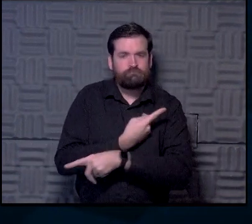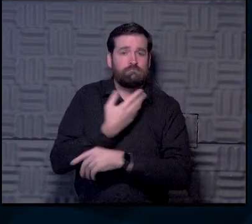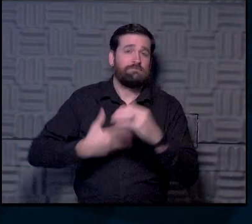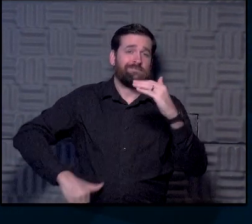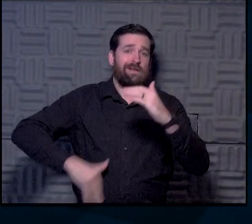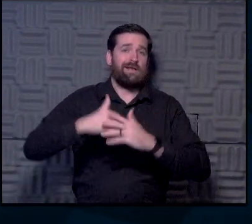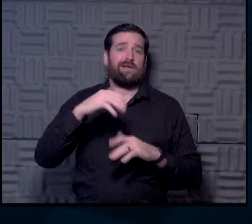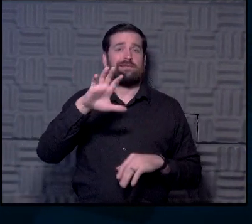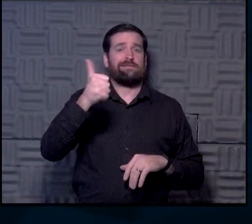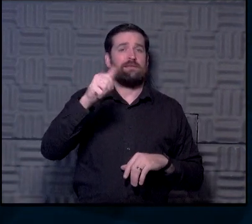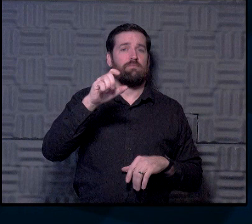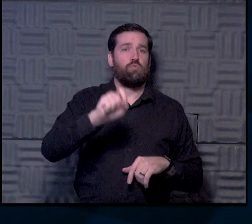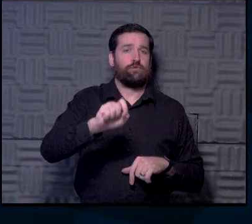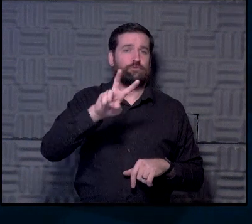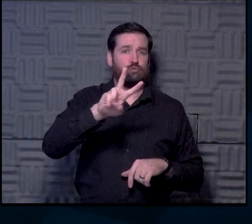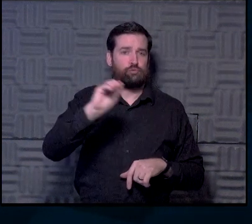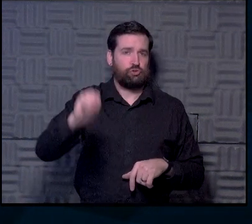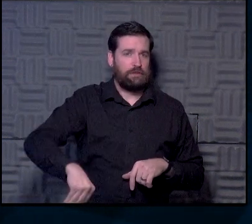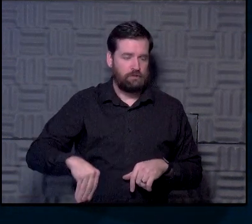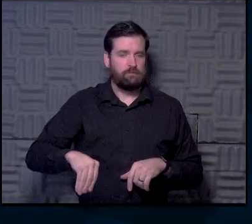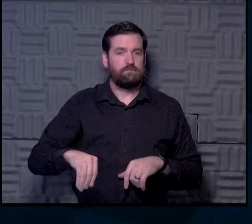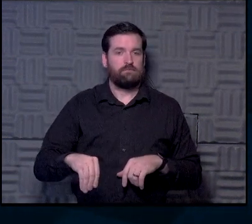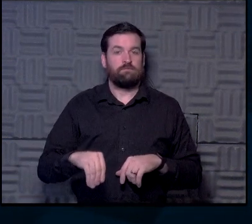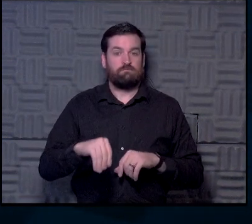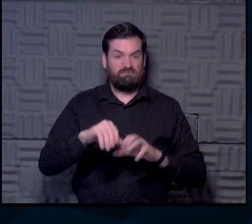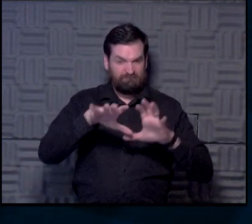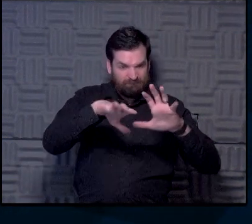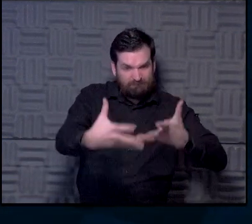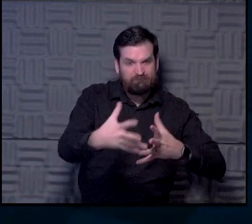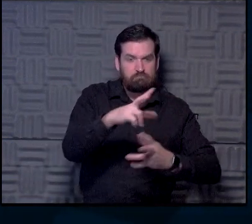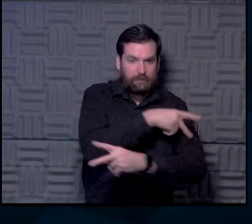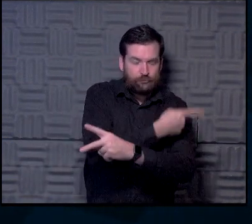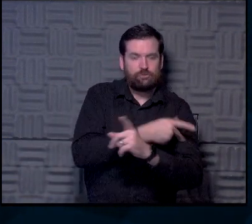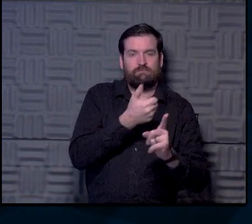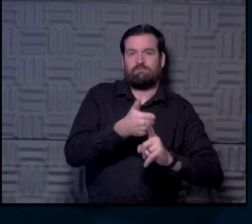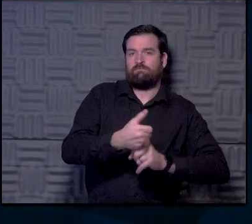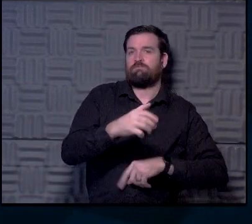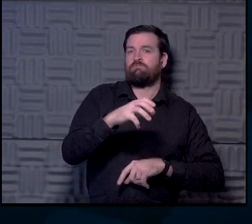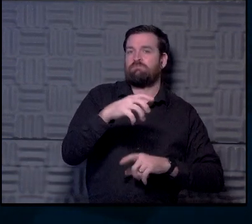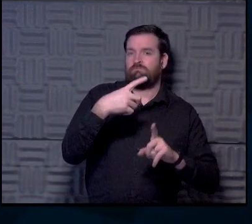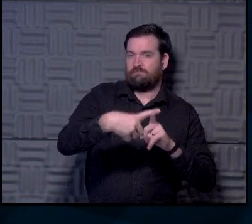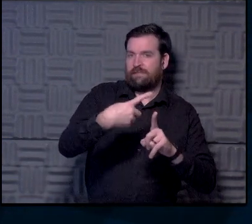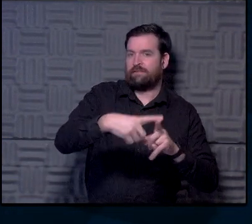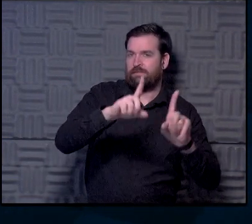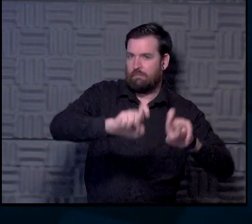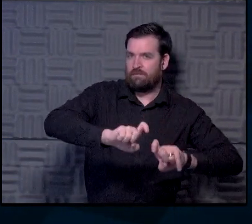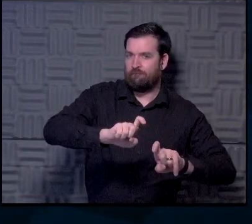about 10.2%. Of our patient population testing positive for COVID.